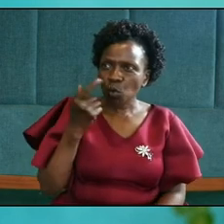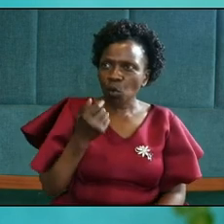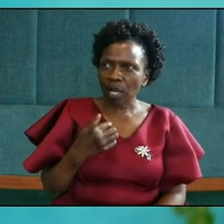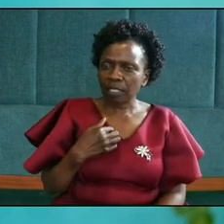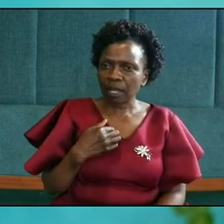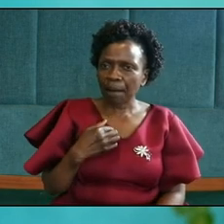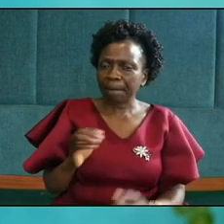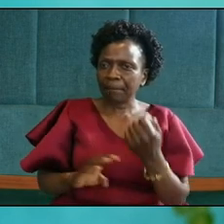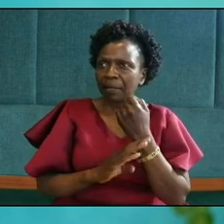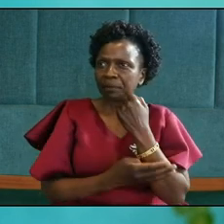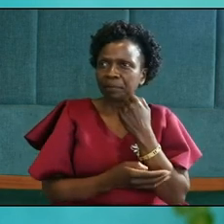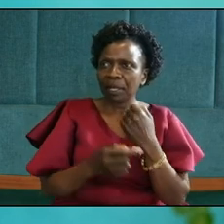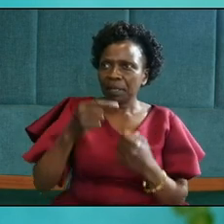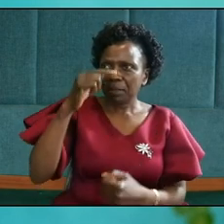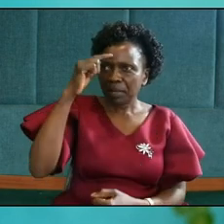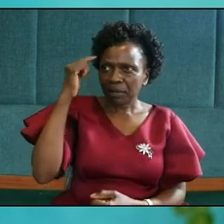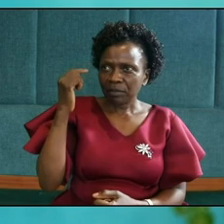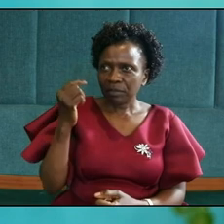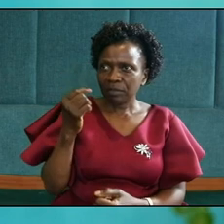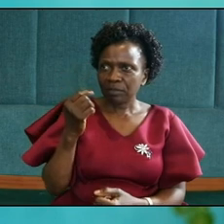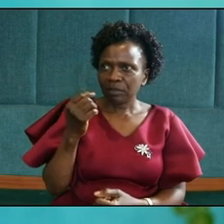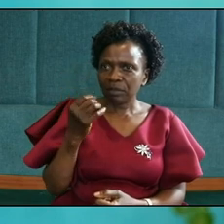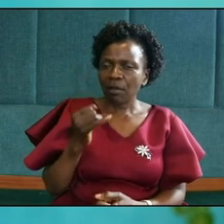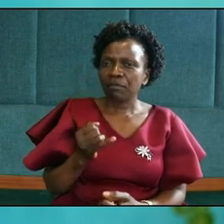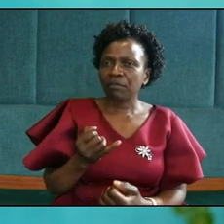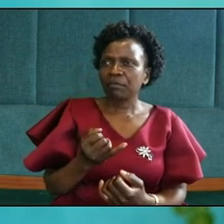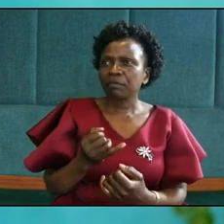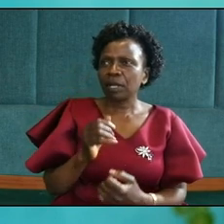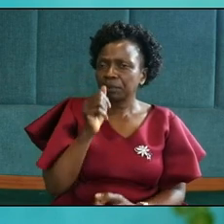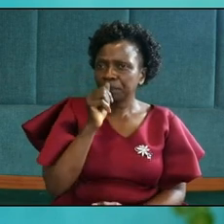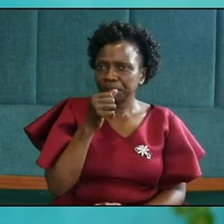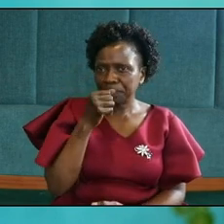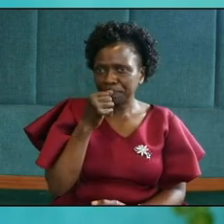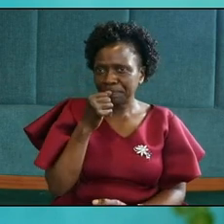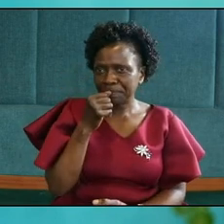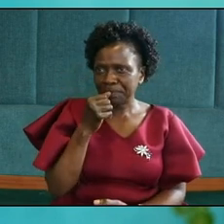who has become pregnant because of in vitro fertilization? Will you handle that?